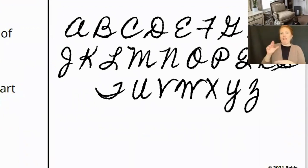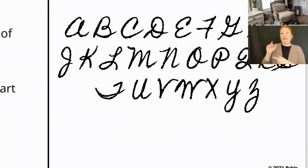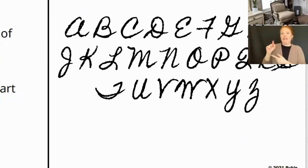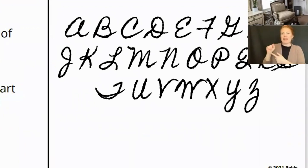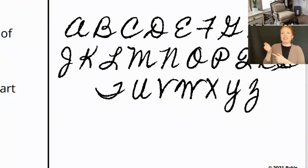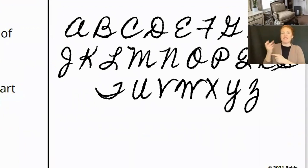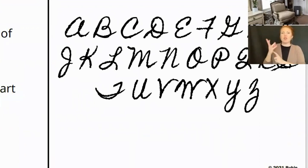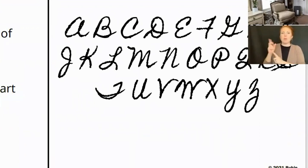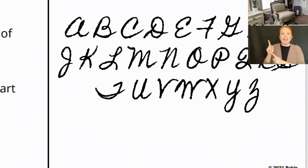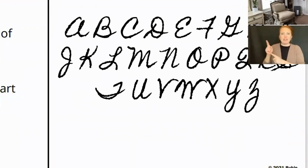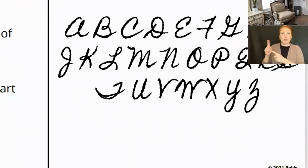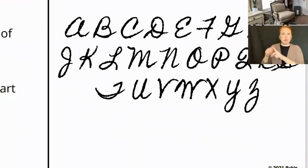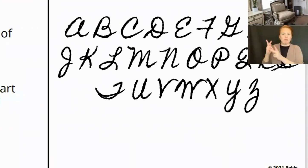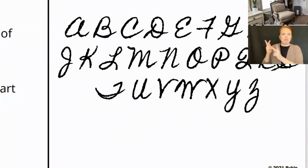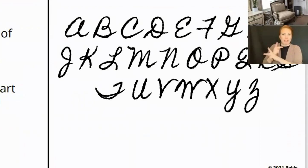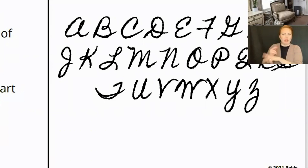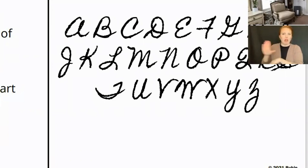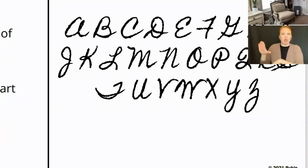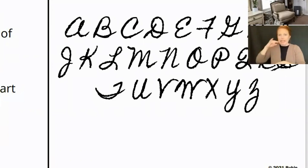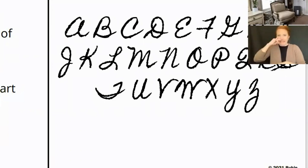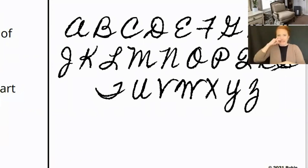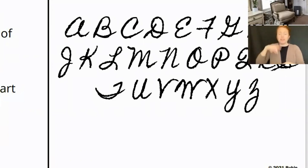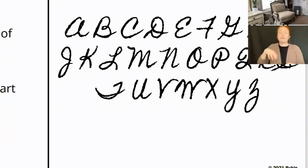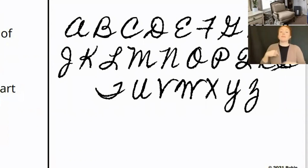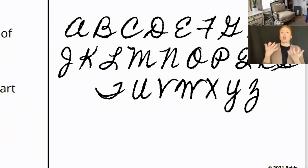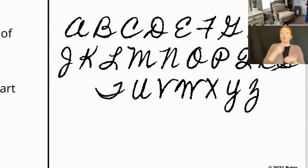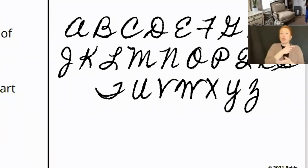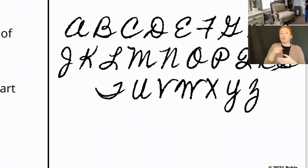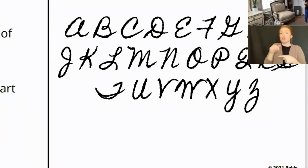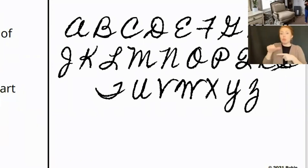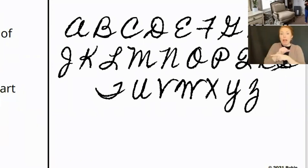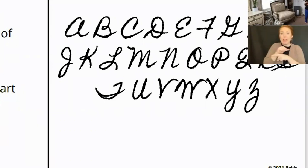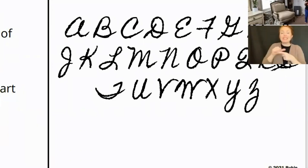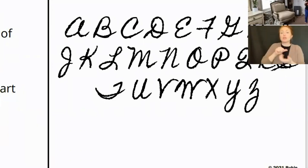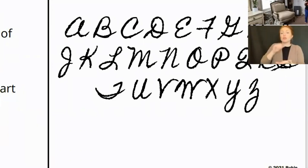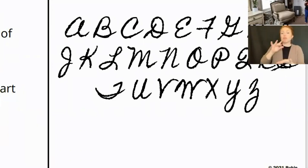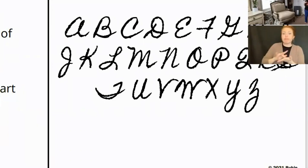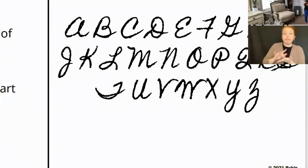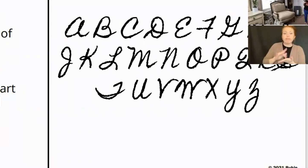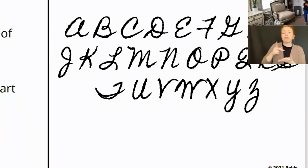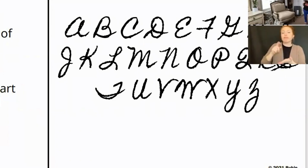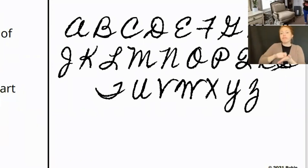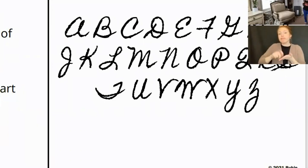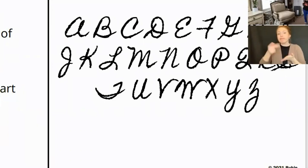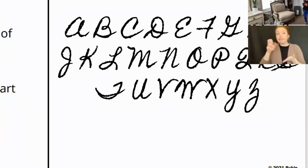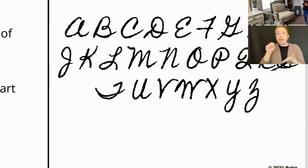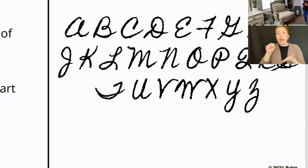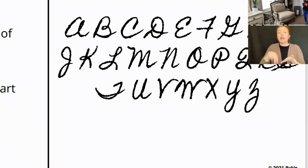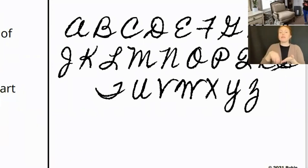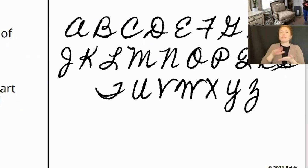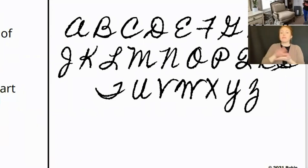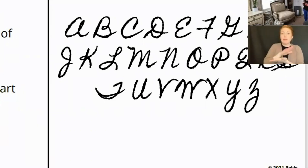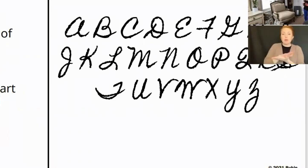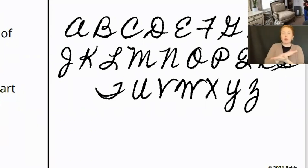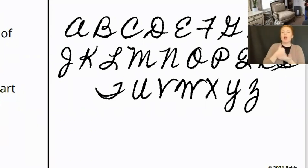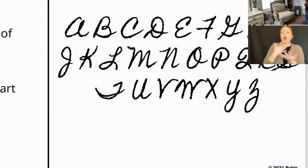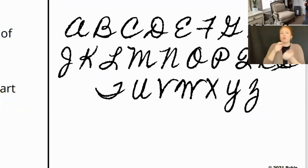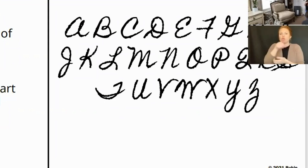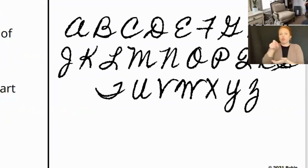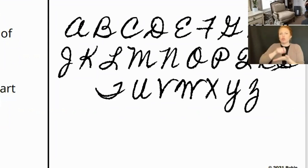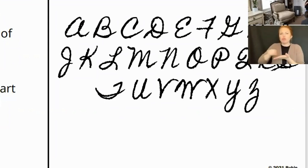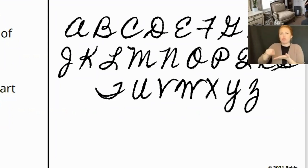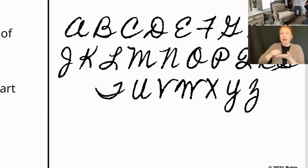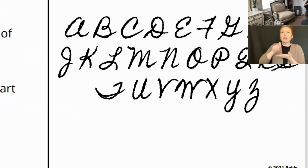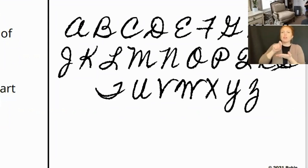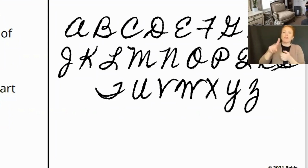I want you to practice either in a touchpad or pen or pencil to write out the